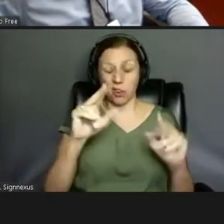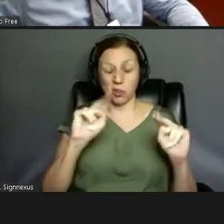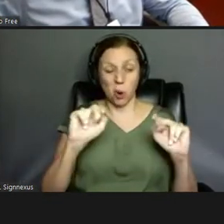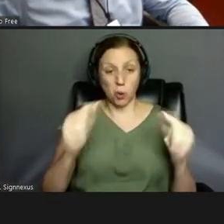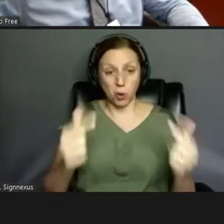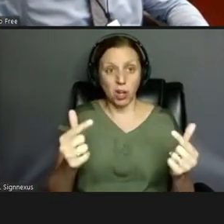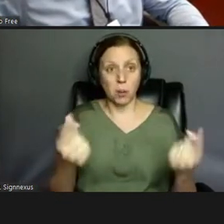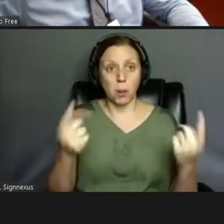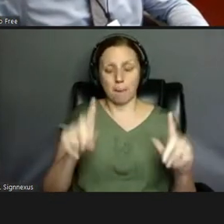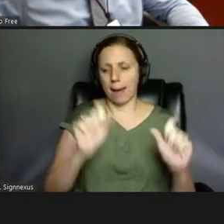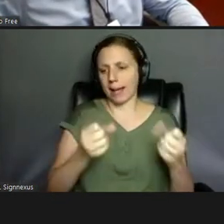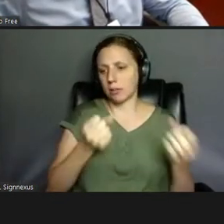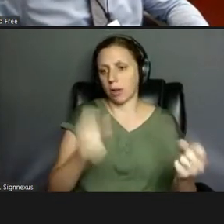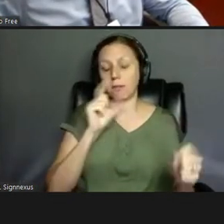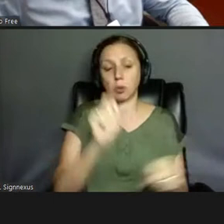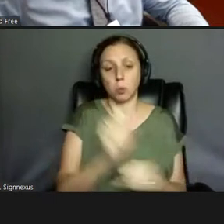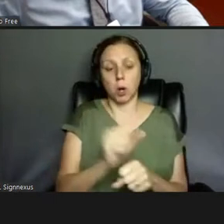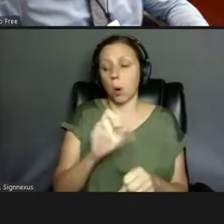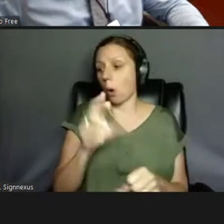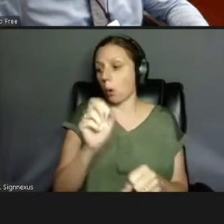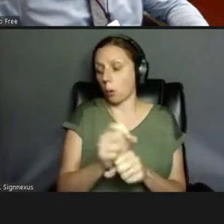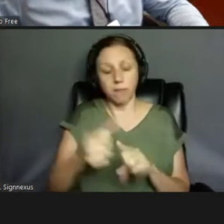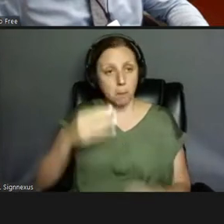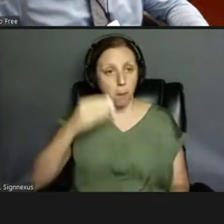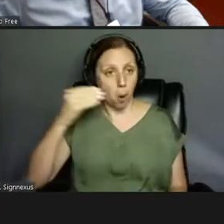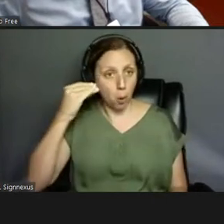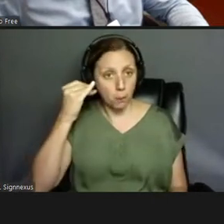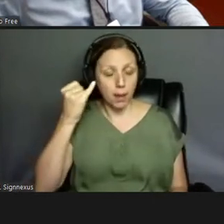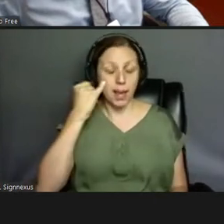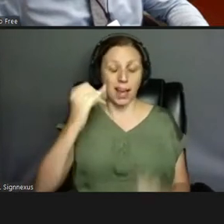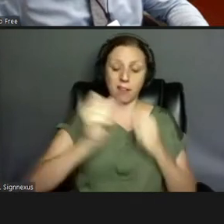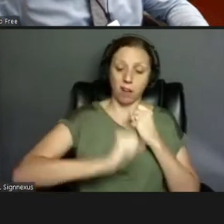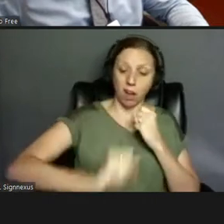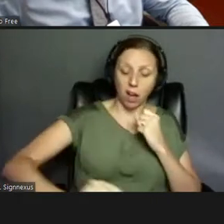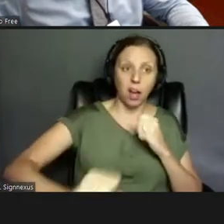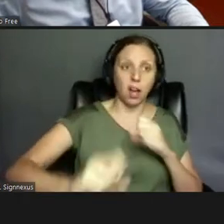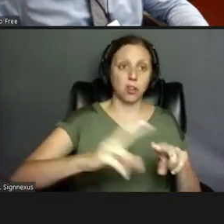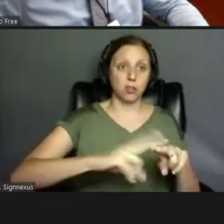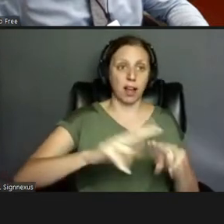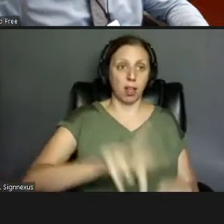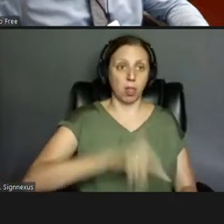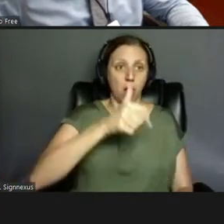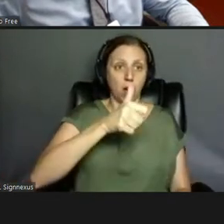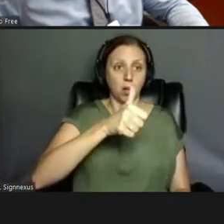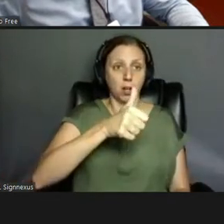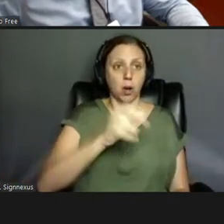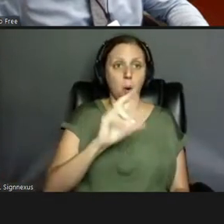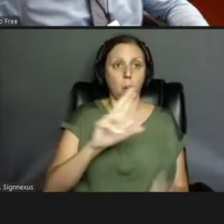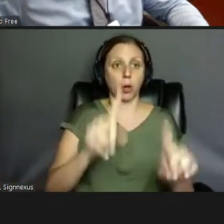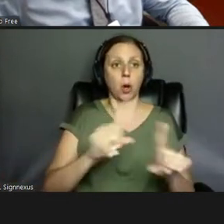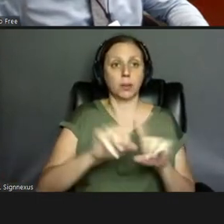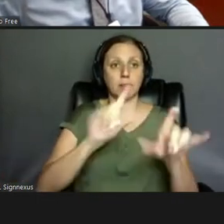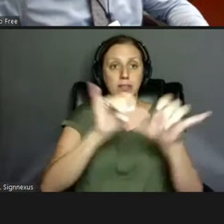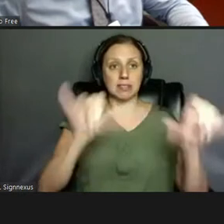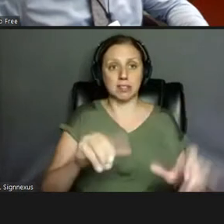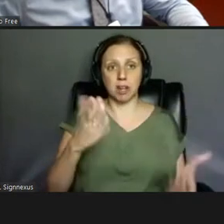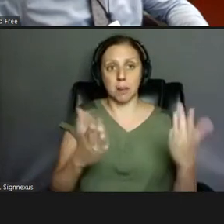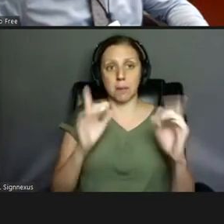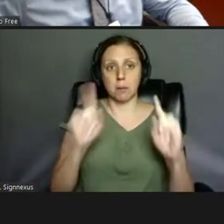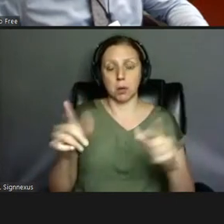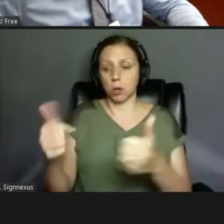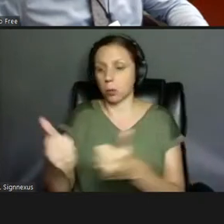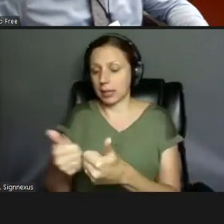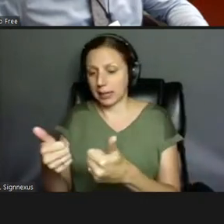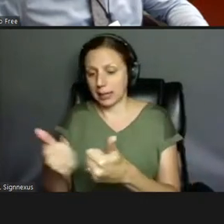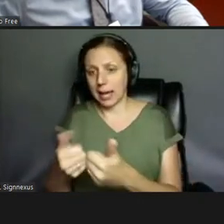drive to work if I need to. If the trains are going to take longer or they're going to go to different stations, maybe we'll go to an Islanders game instead of a Knicks